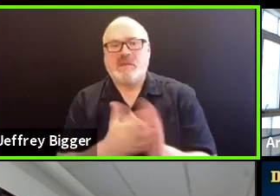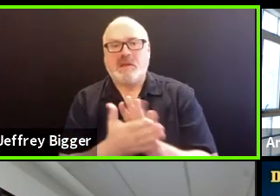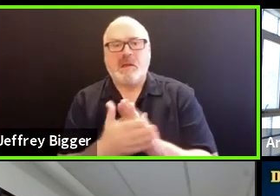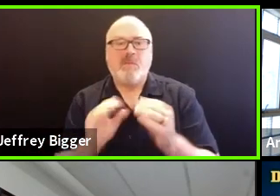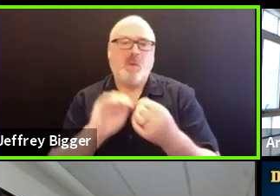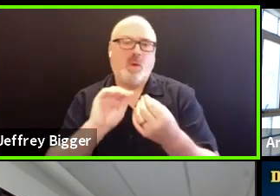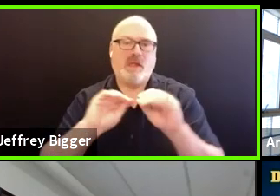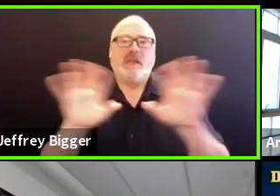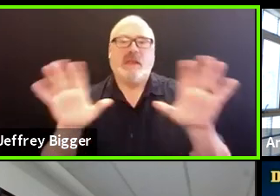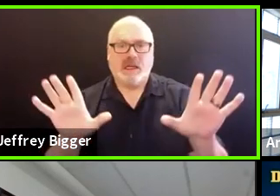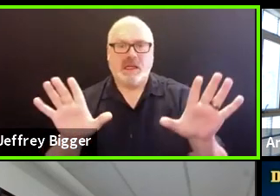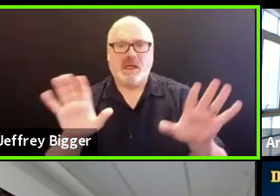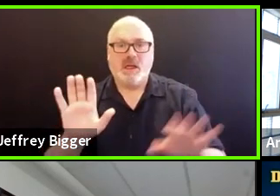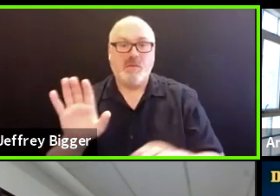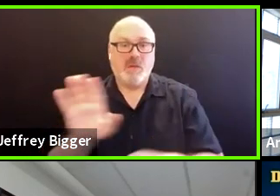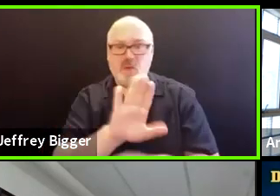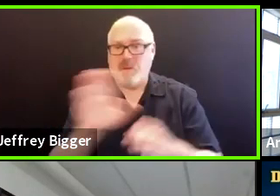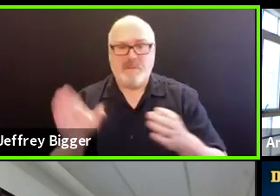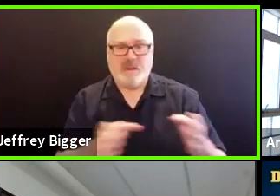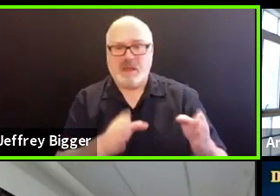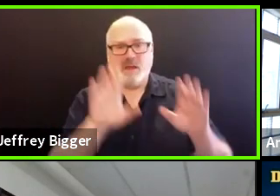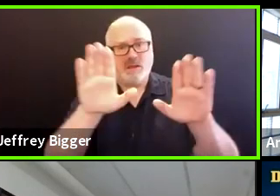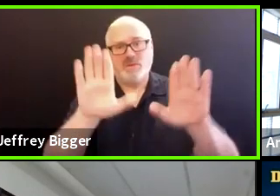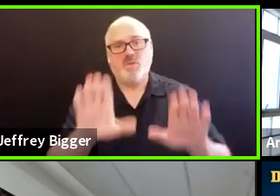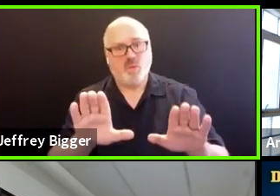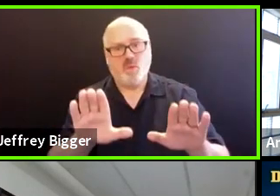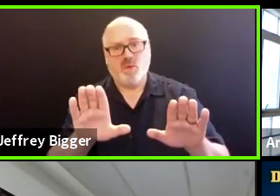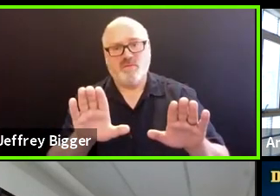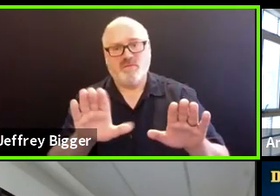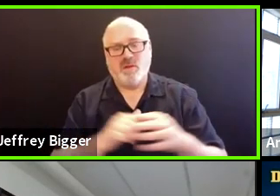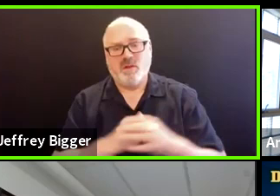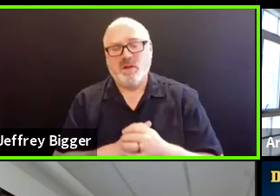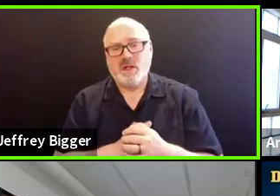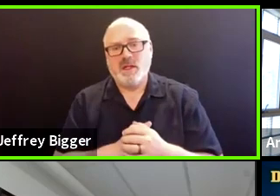I think your planning's great and